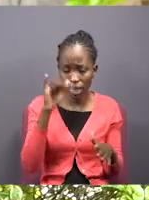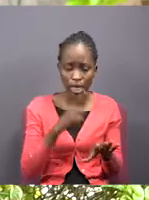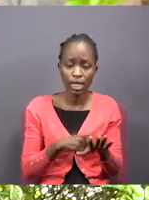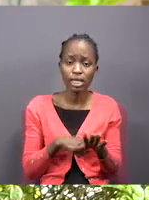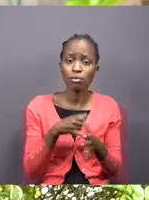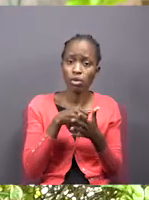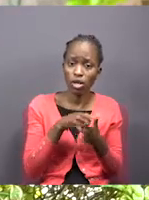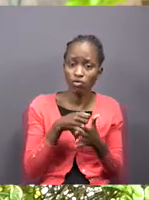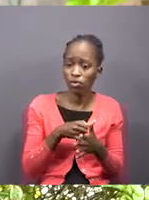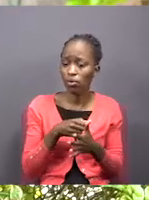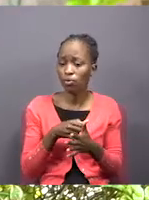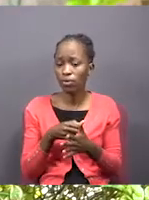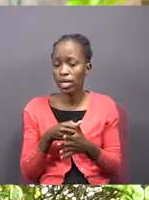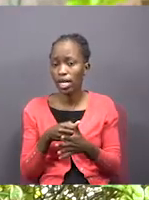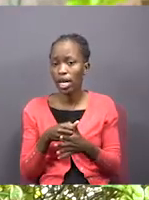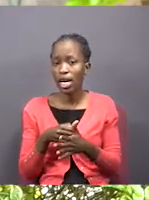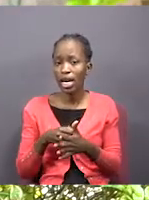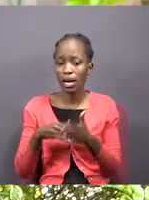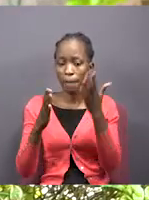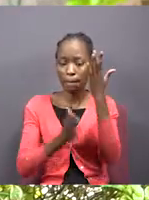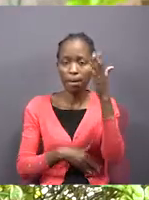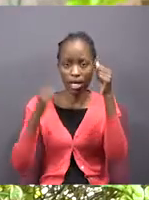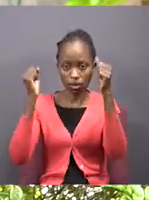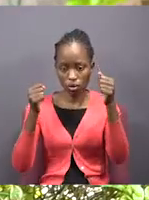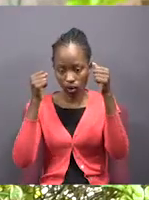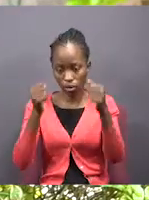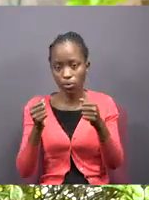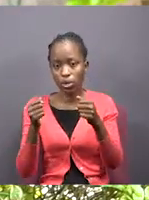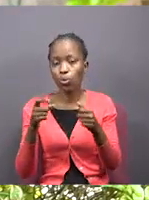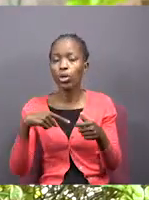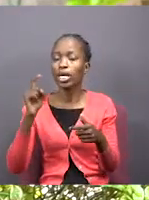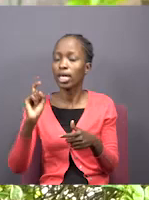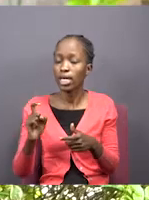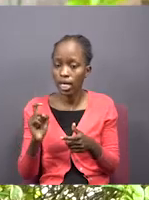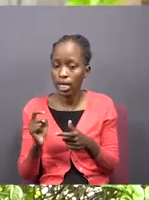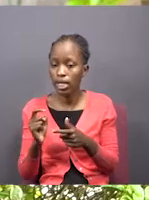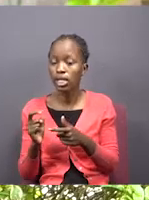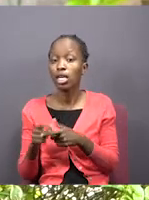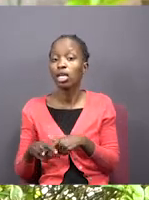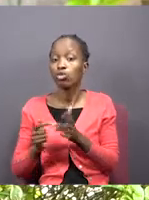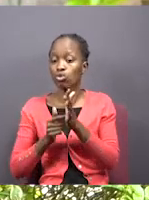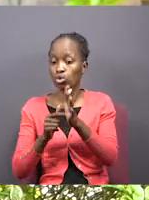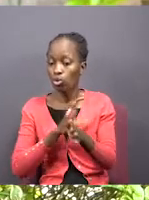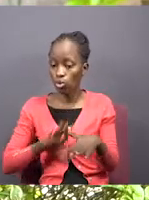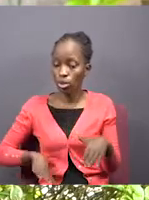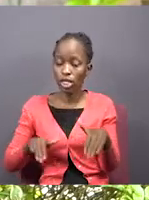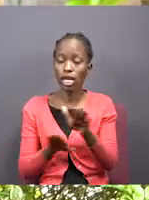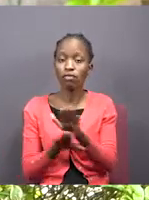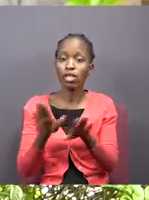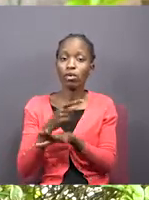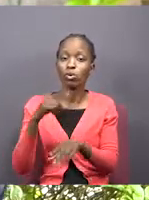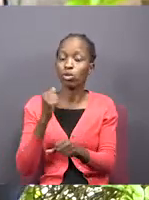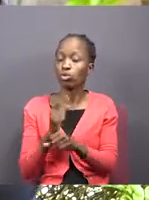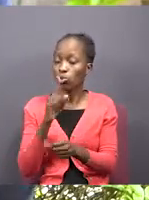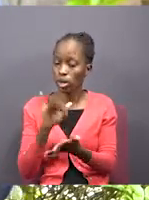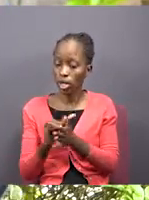politics, corruption, tribalism, and so forth. So we need to portray Christ in everything that we do so that the Lord does not withhold